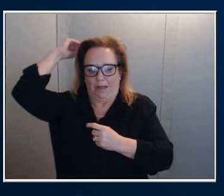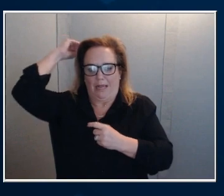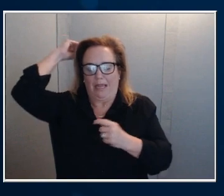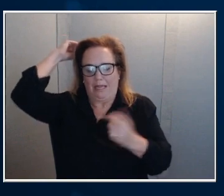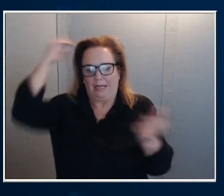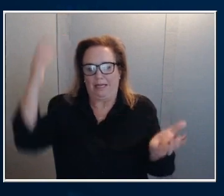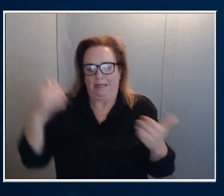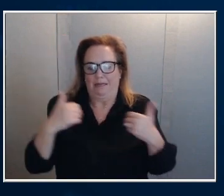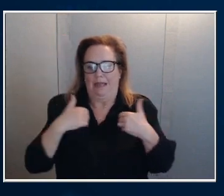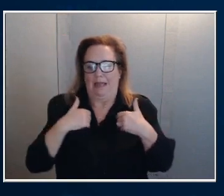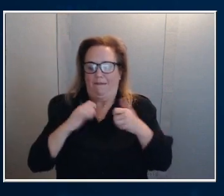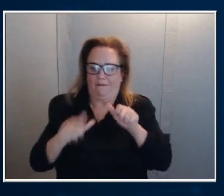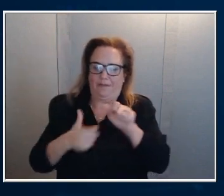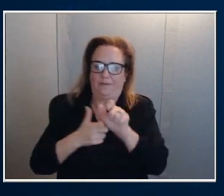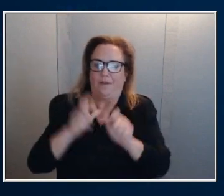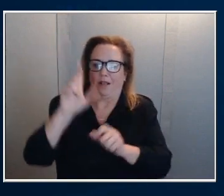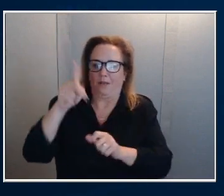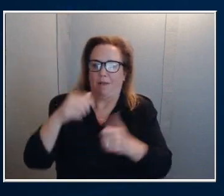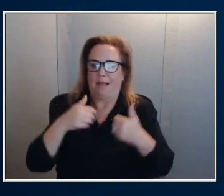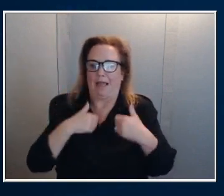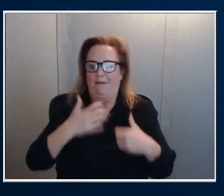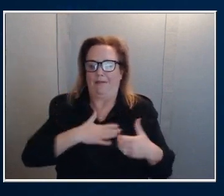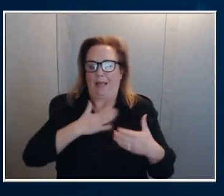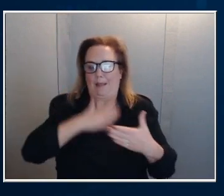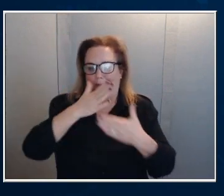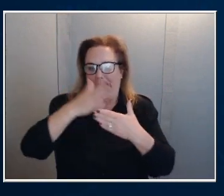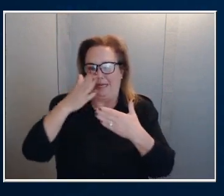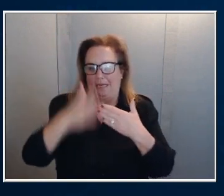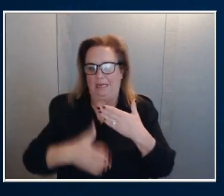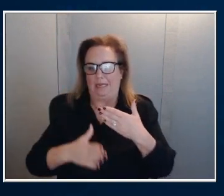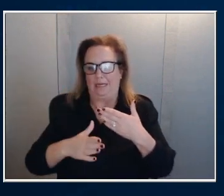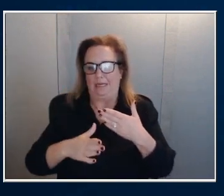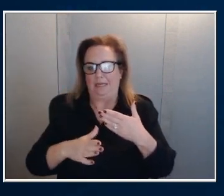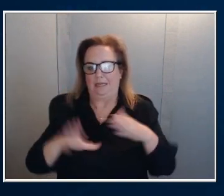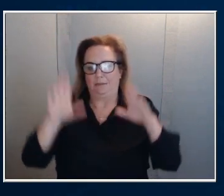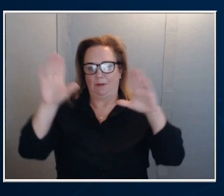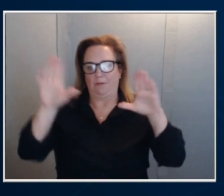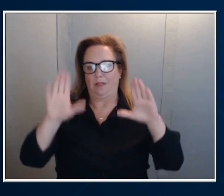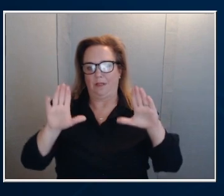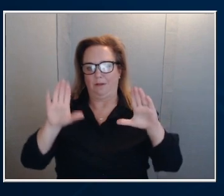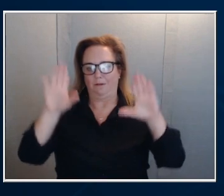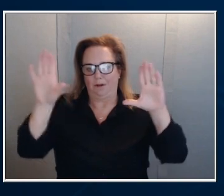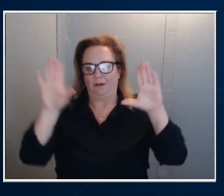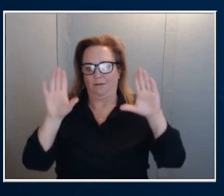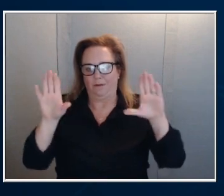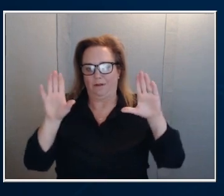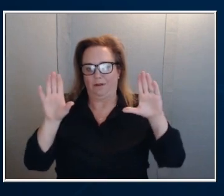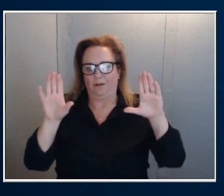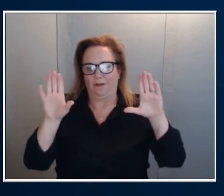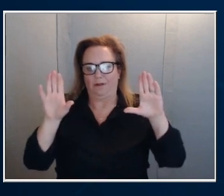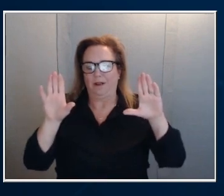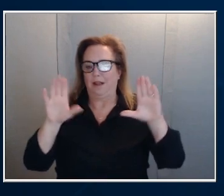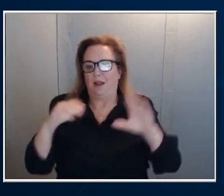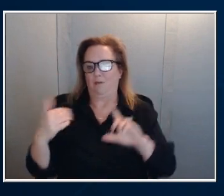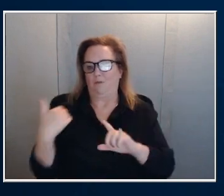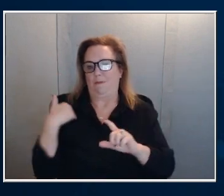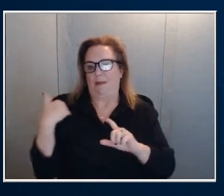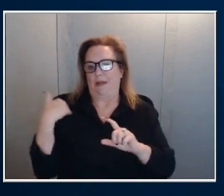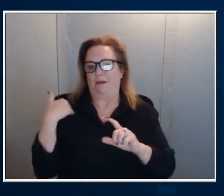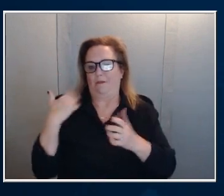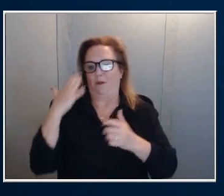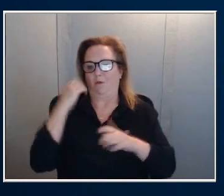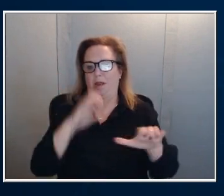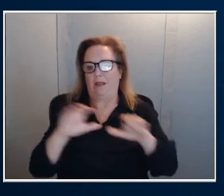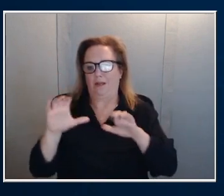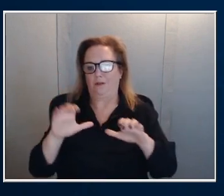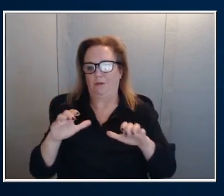to have the follow-up, have the happy ending, it's been extremely rewarding and just a really good reminder of why I